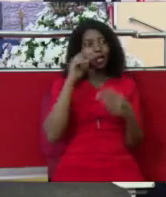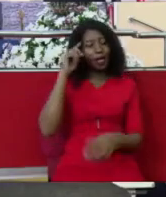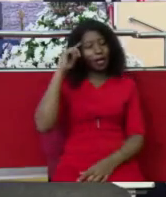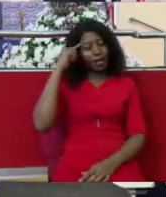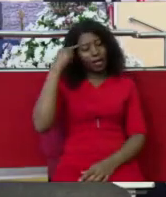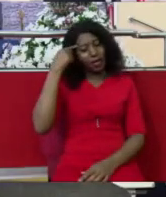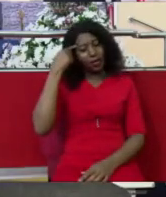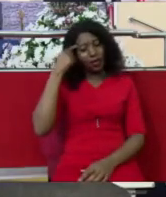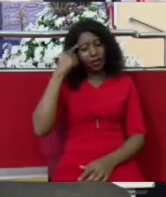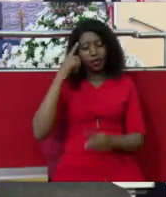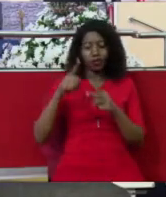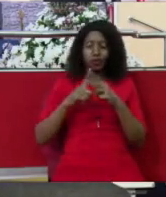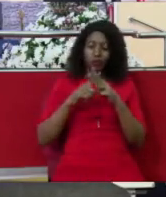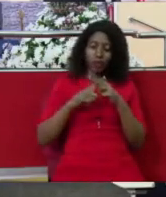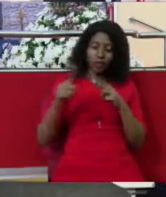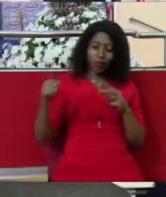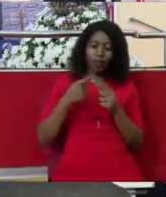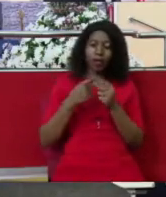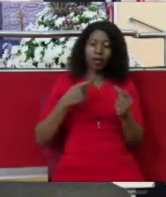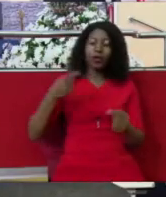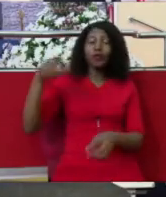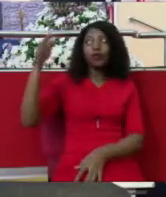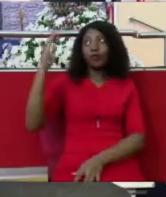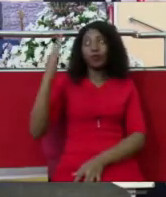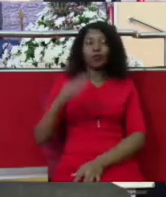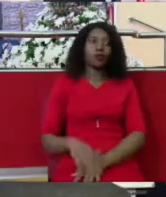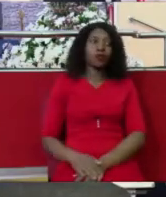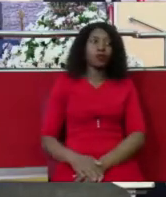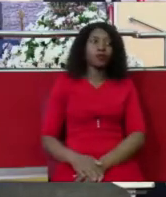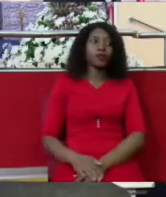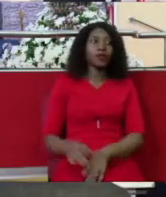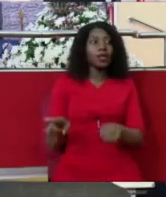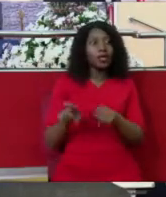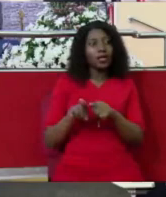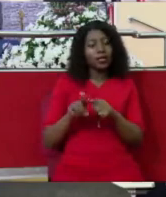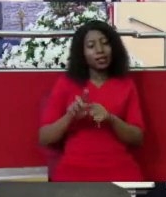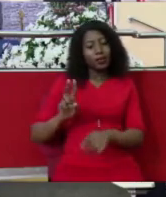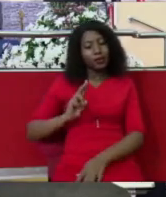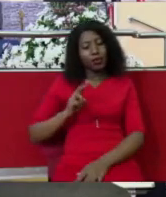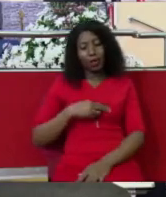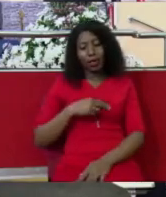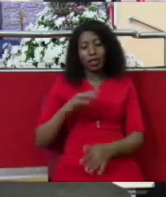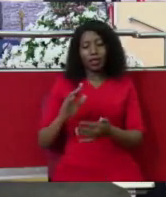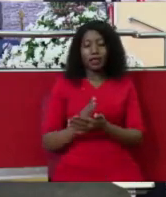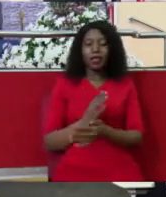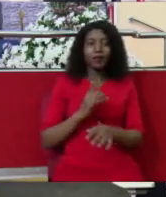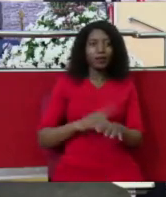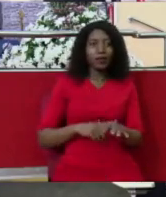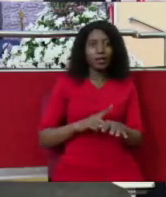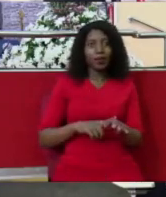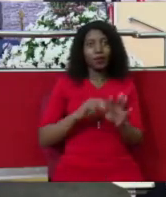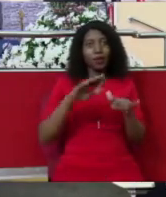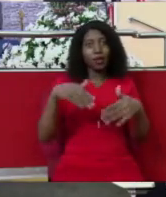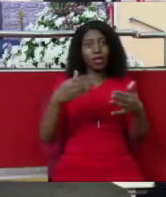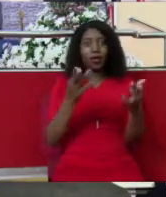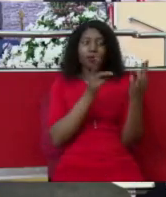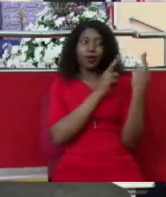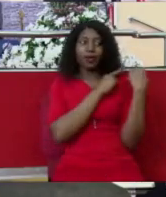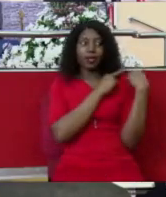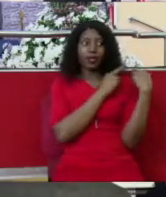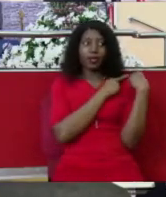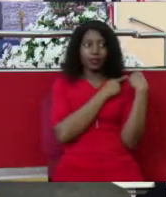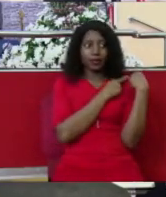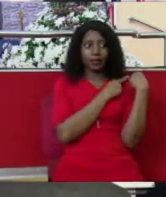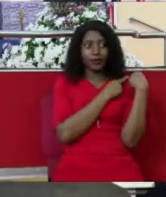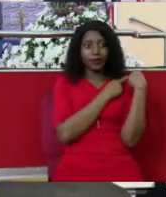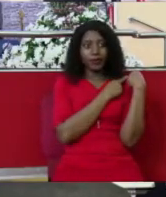akaona nitatorokea Mungu. Just like at times most of us when we are given an assignment. Kama vile sisi tunapeanga wajibu fulani